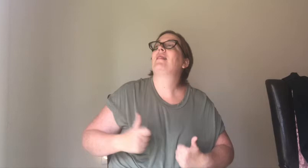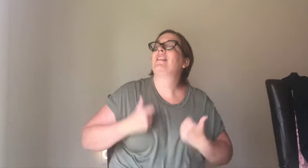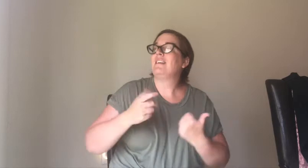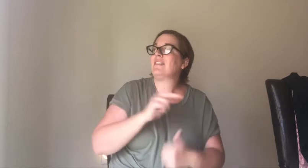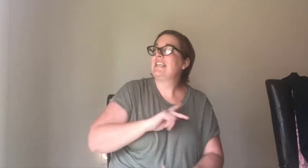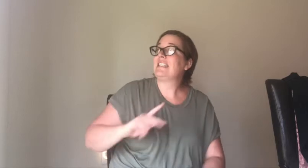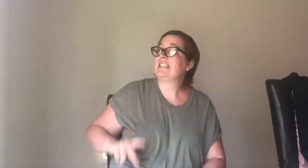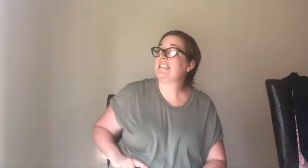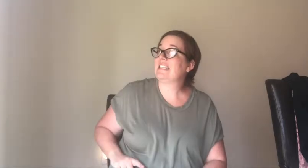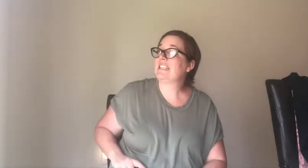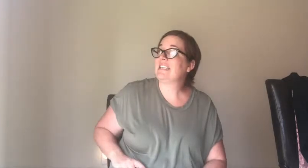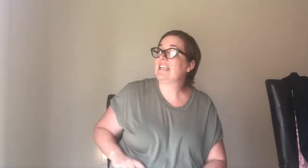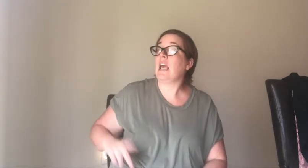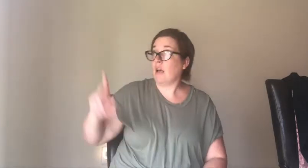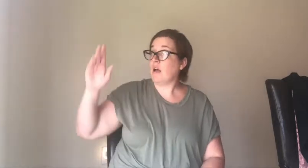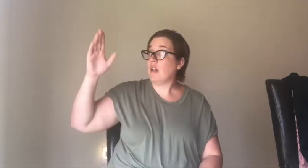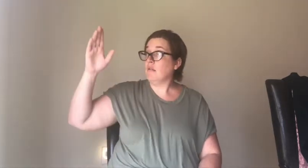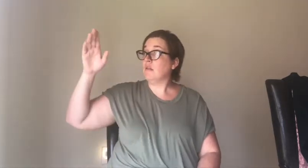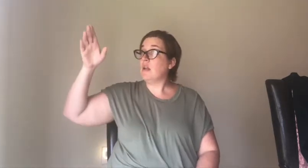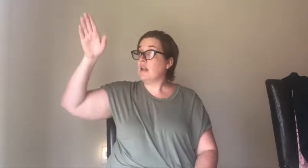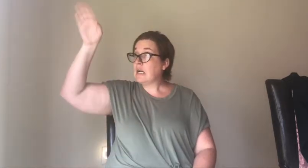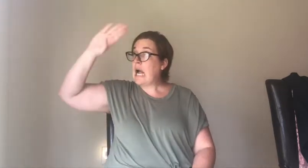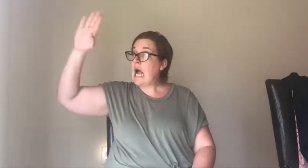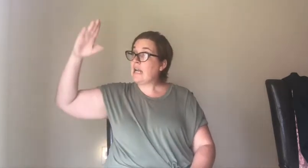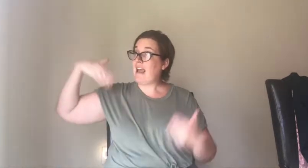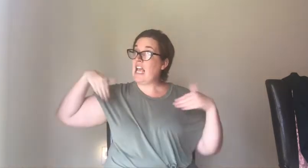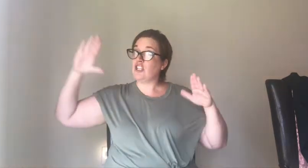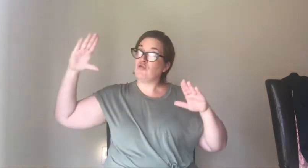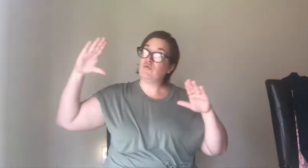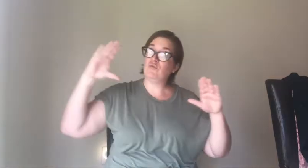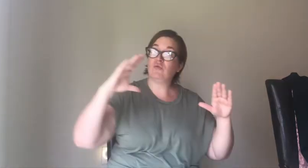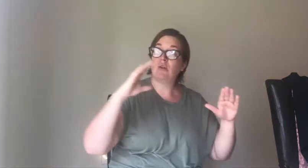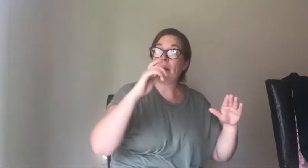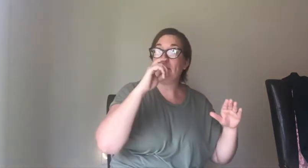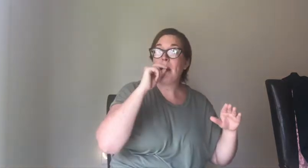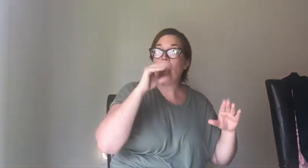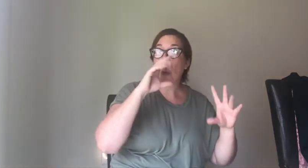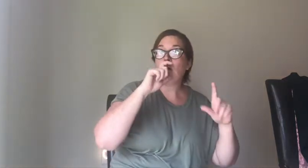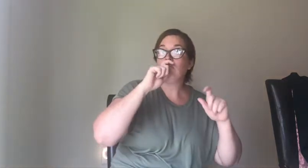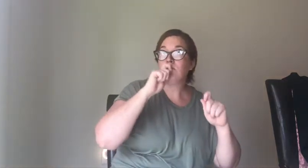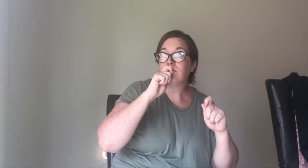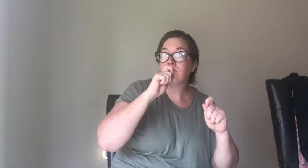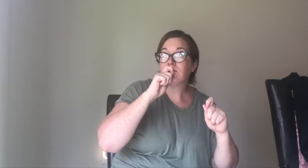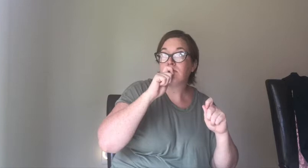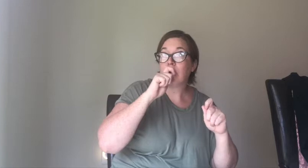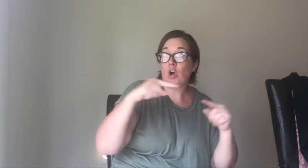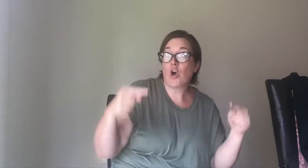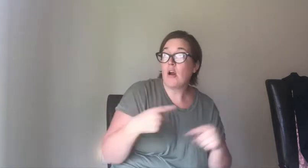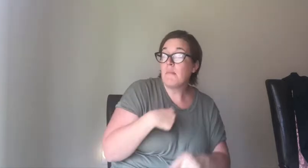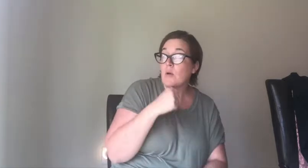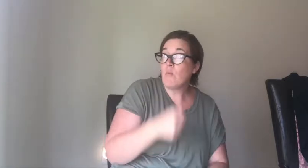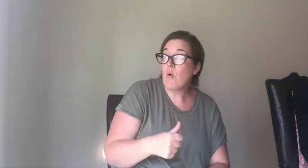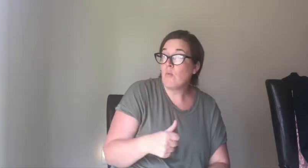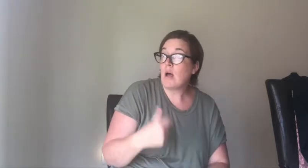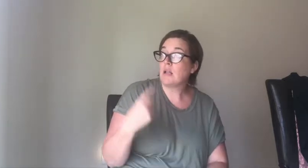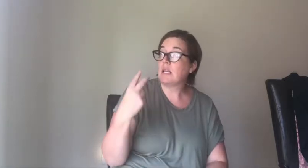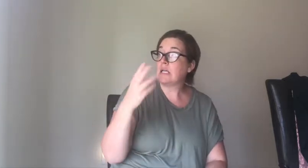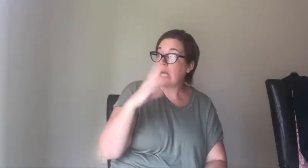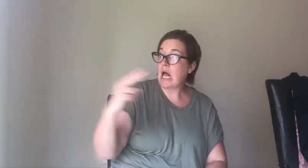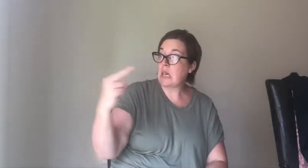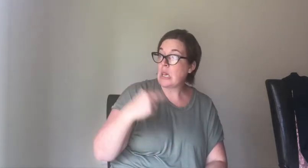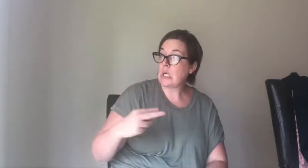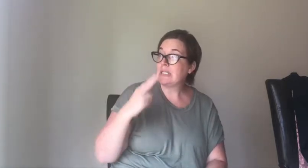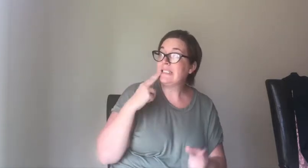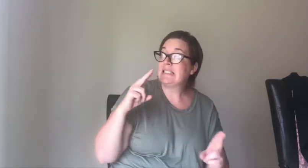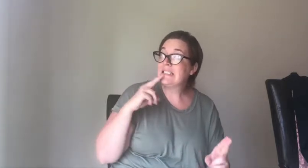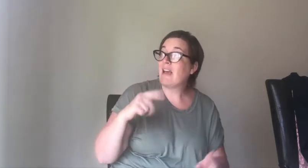up and hurried out to the lion's den. When he got there, he called out in anguish, "Daniel, servant of the living God, was your